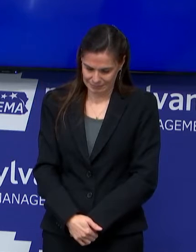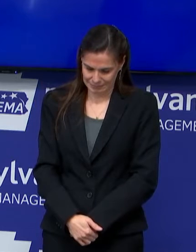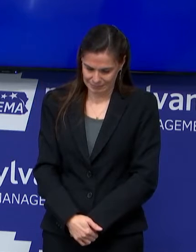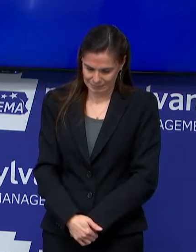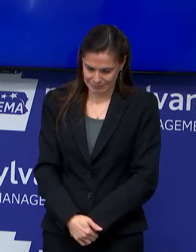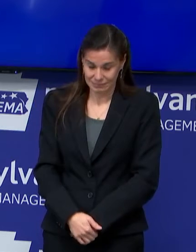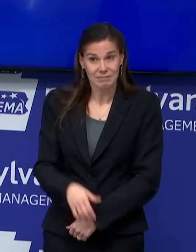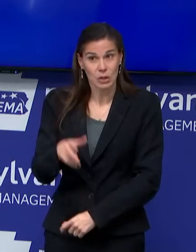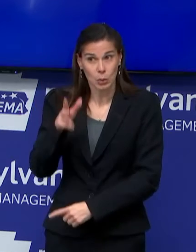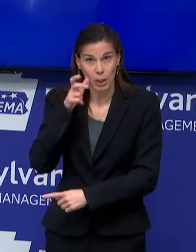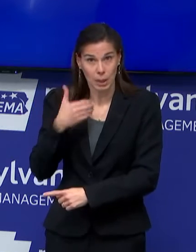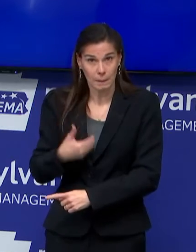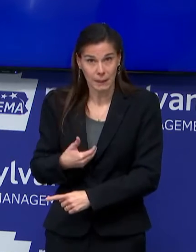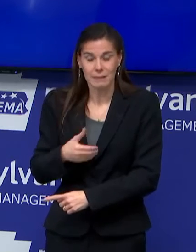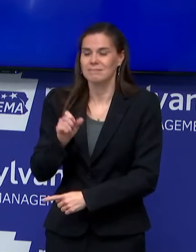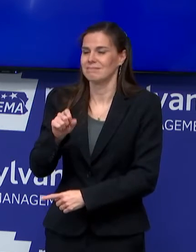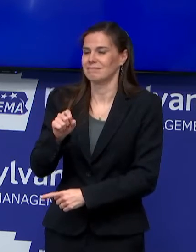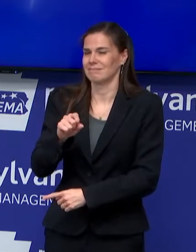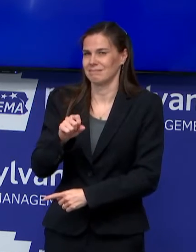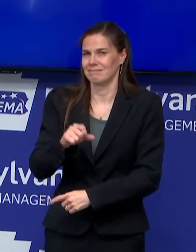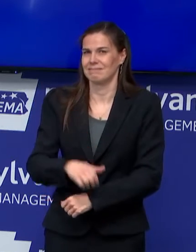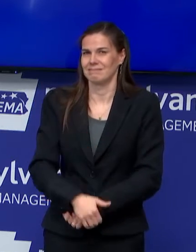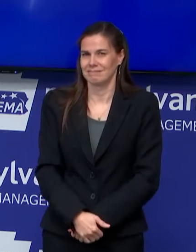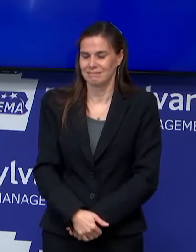Can you hear me, guys?